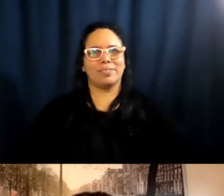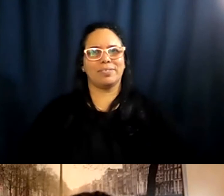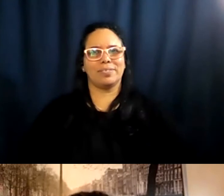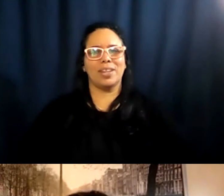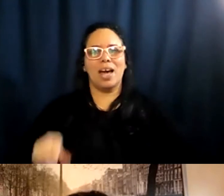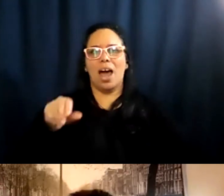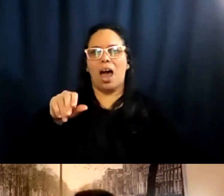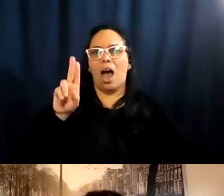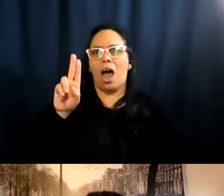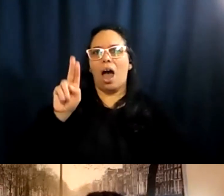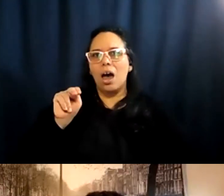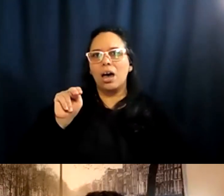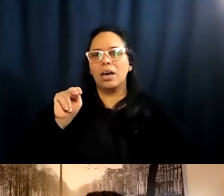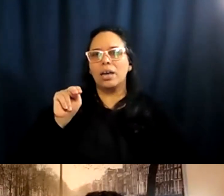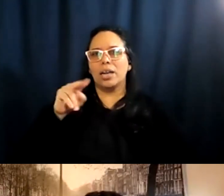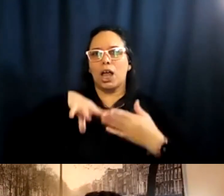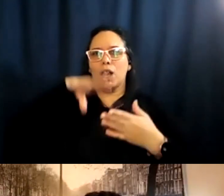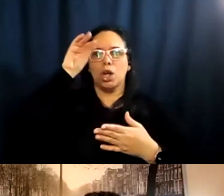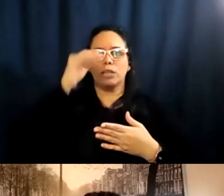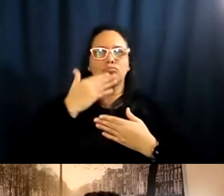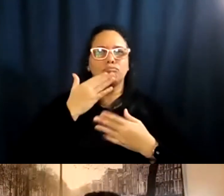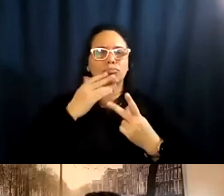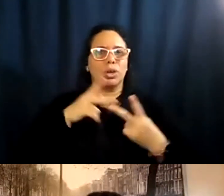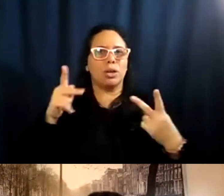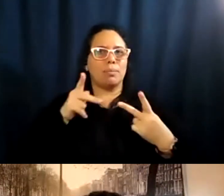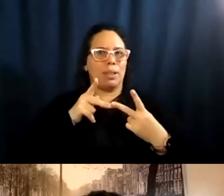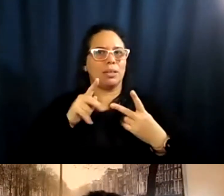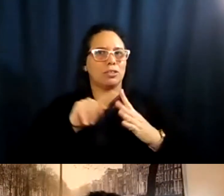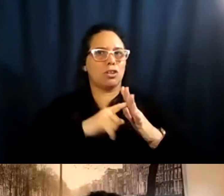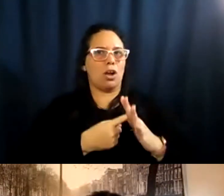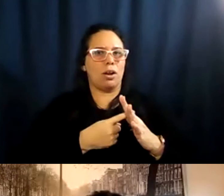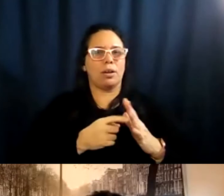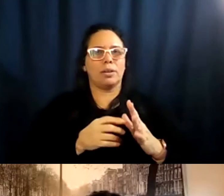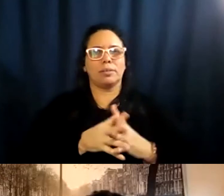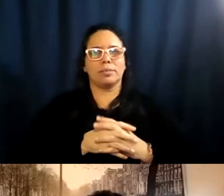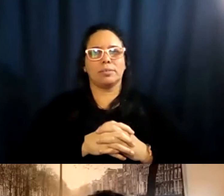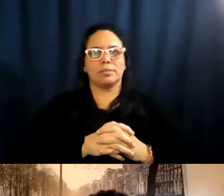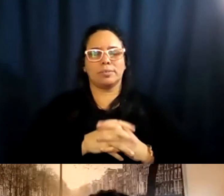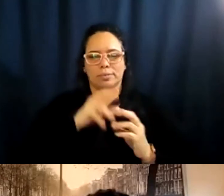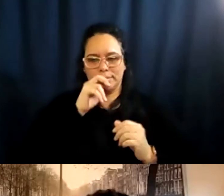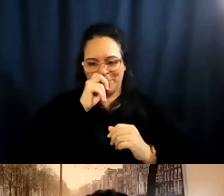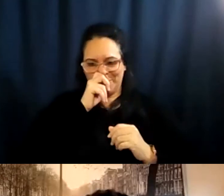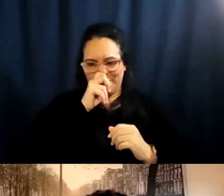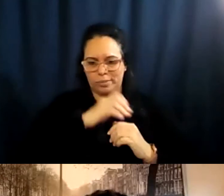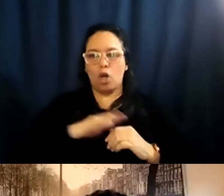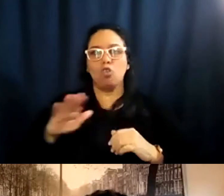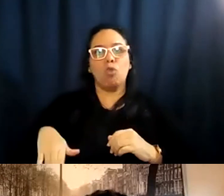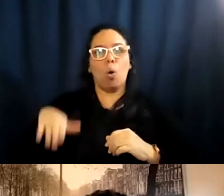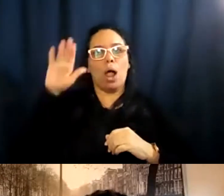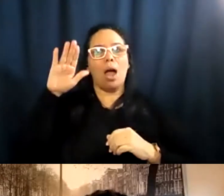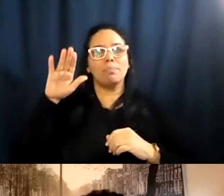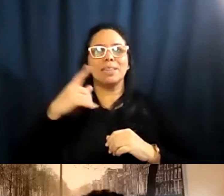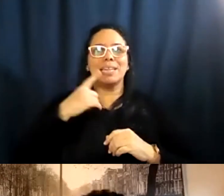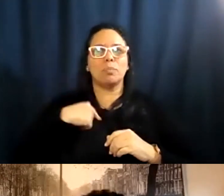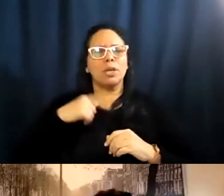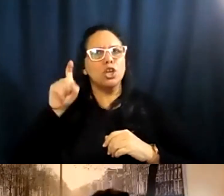to start, at least trying to unpack this for myself. I was always kind of like told growing up to play the game, you know what I